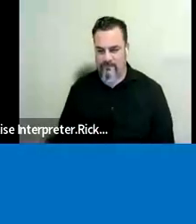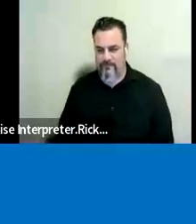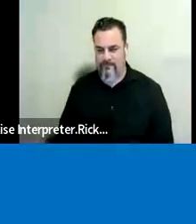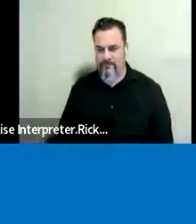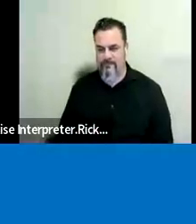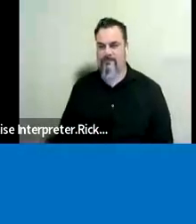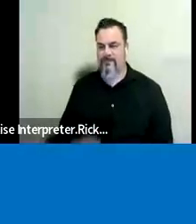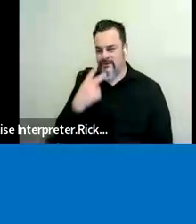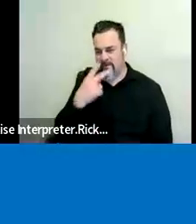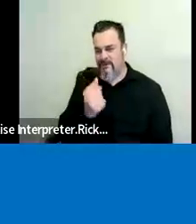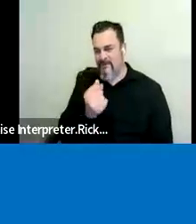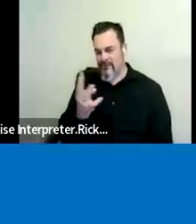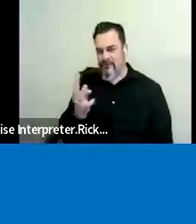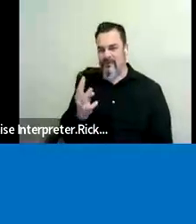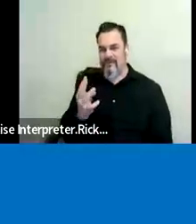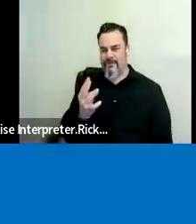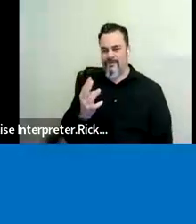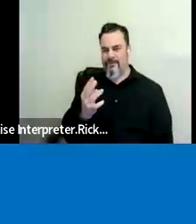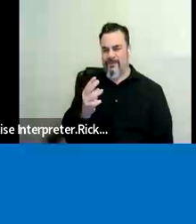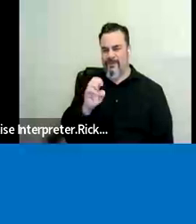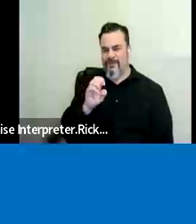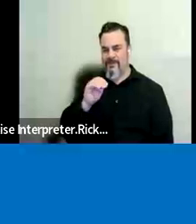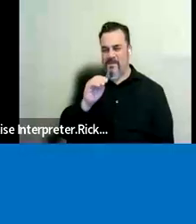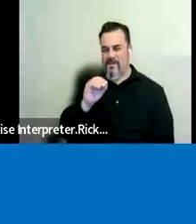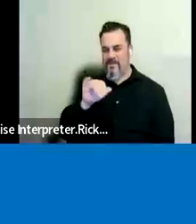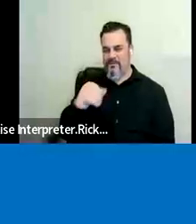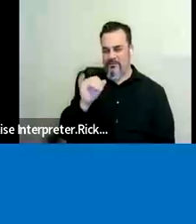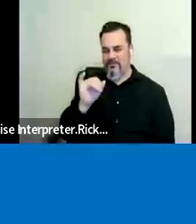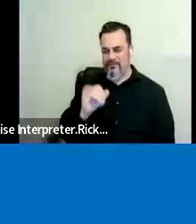I see a couple of emojis.